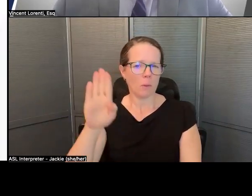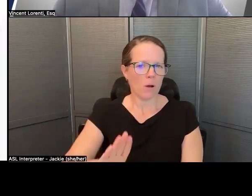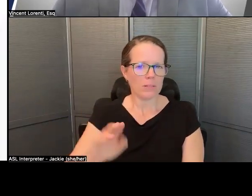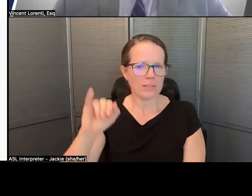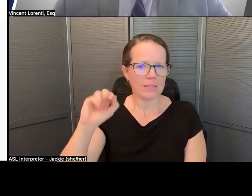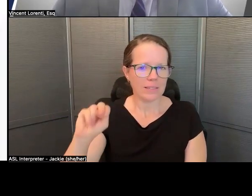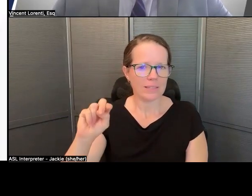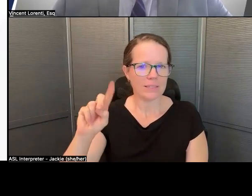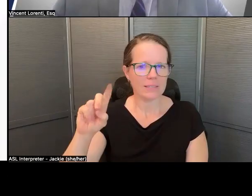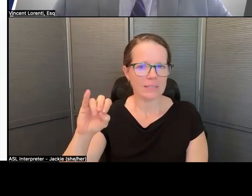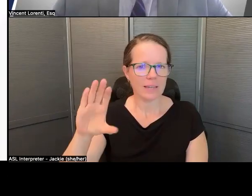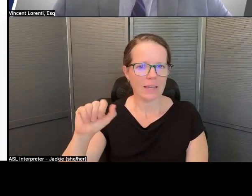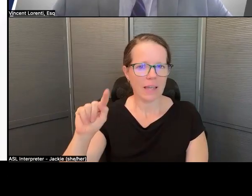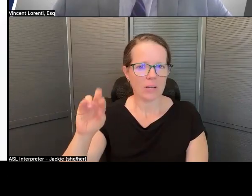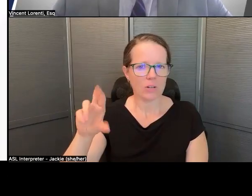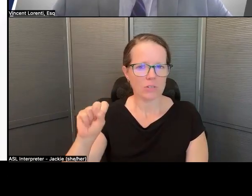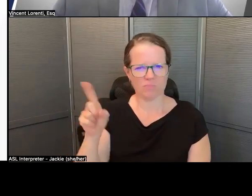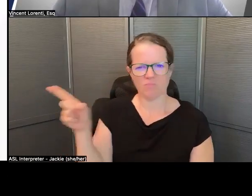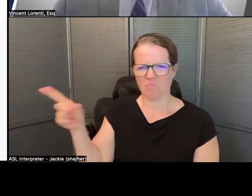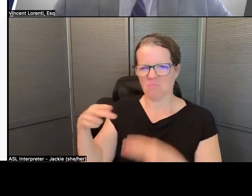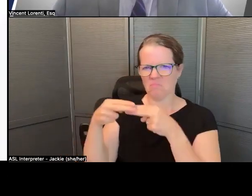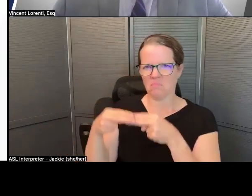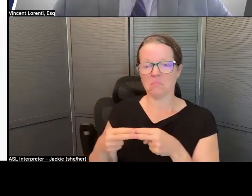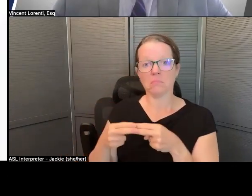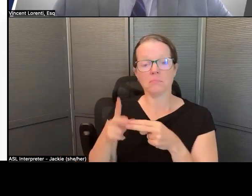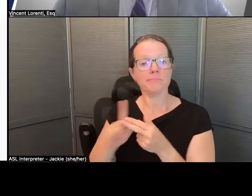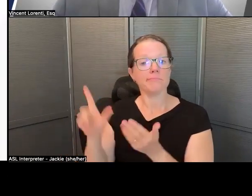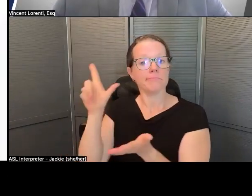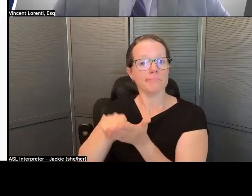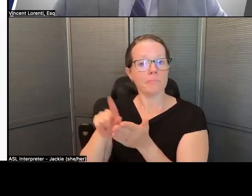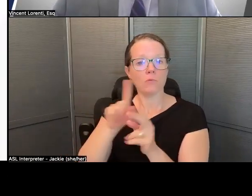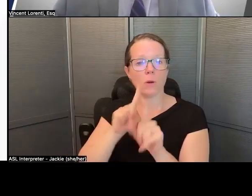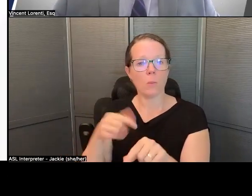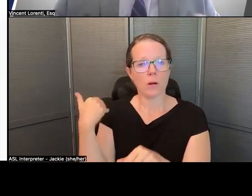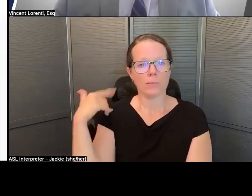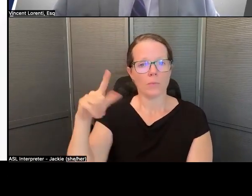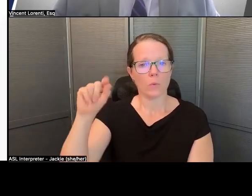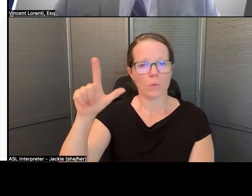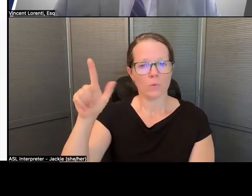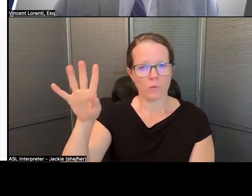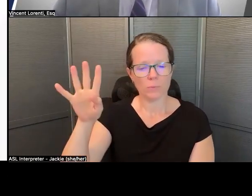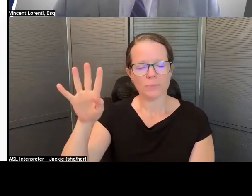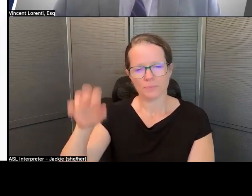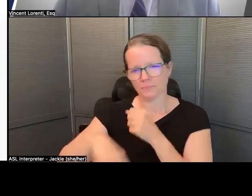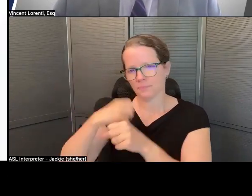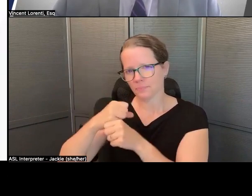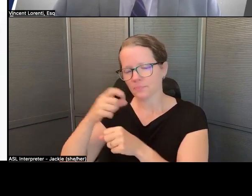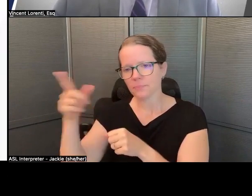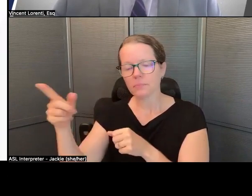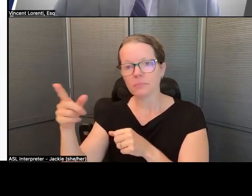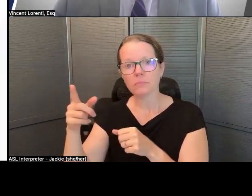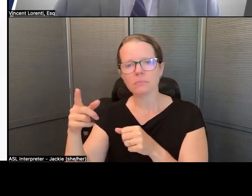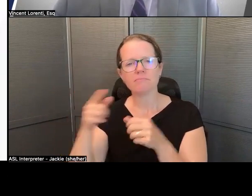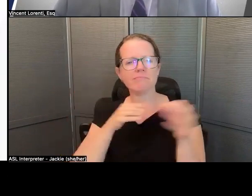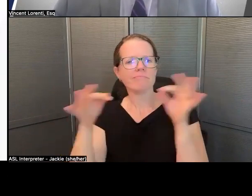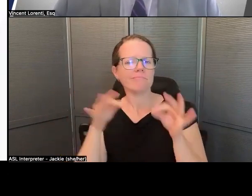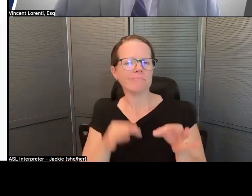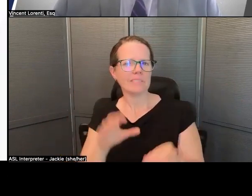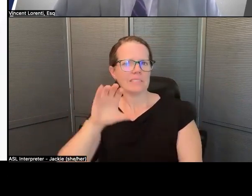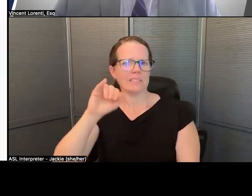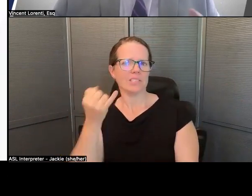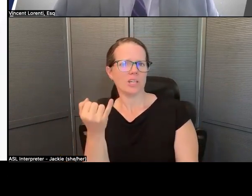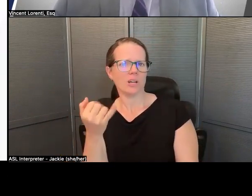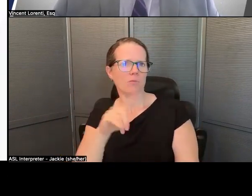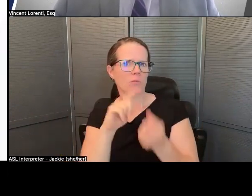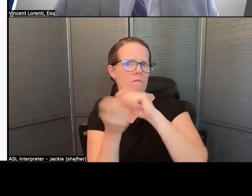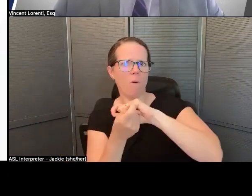on this slide, did a report in 2024 to kind of talk about the criminal justice reform that had happened in